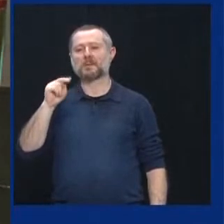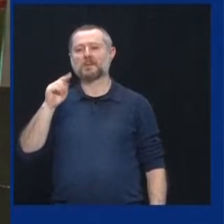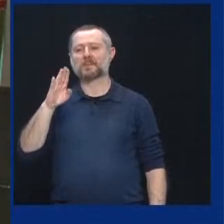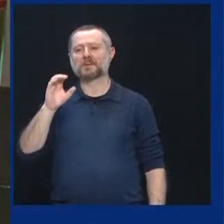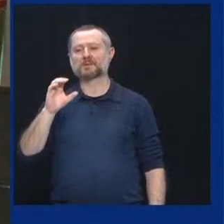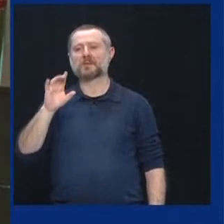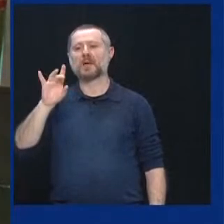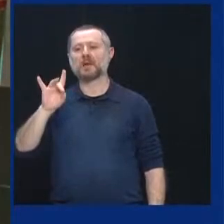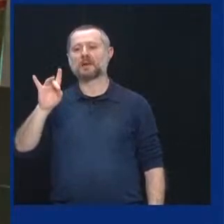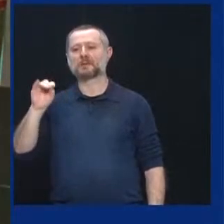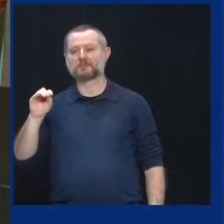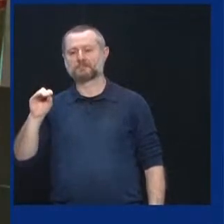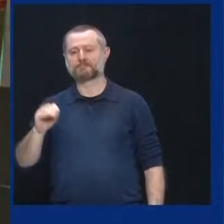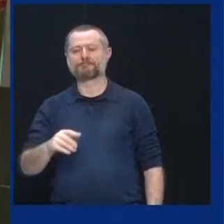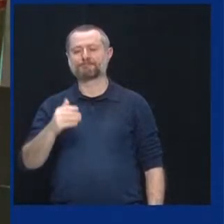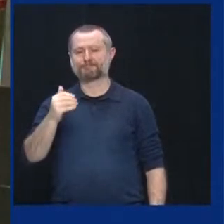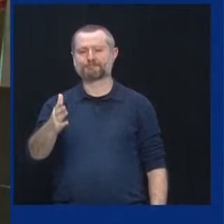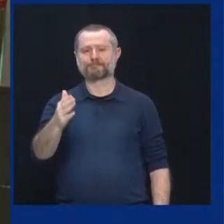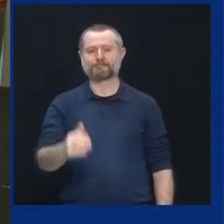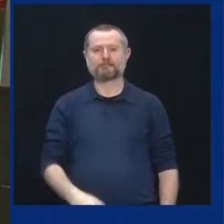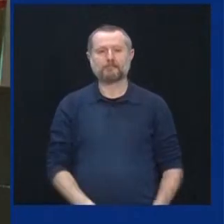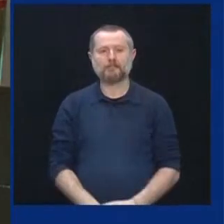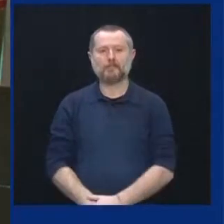Peter, your line is now open. Please unmute your microphone.